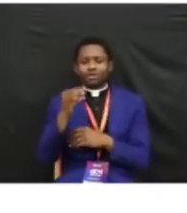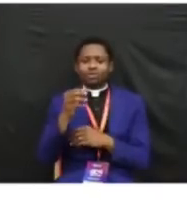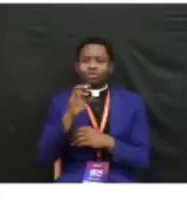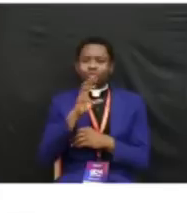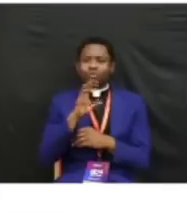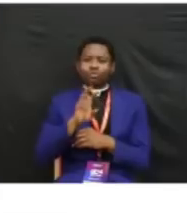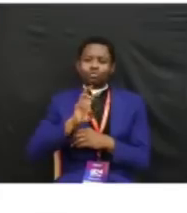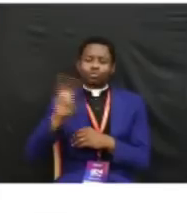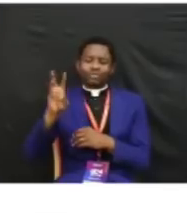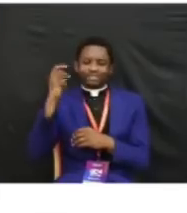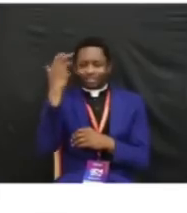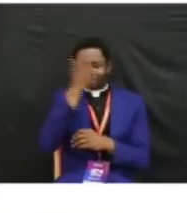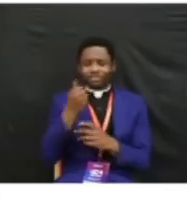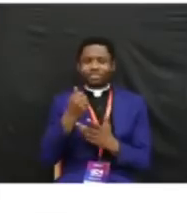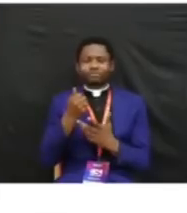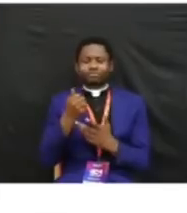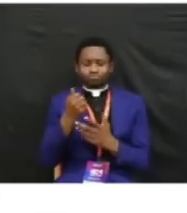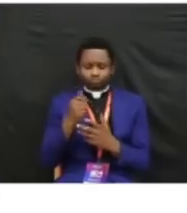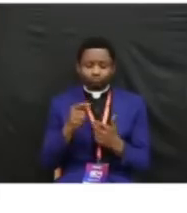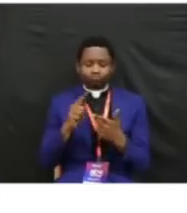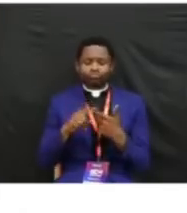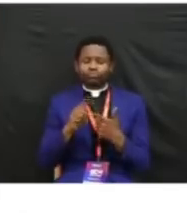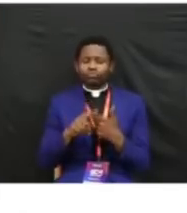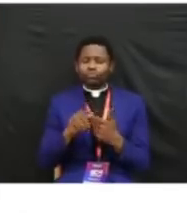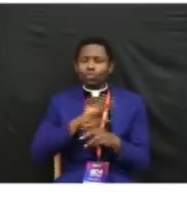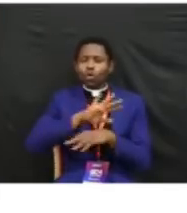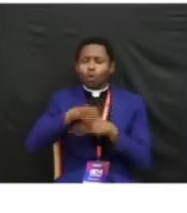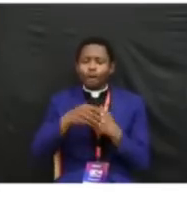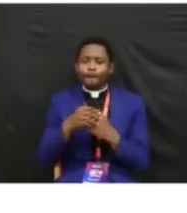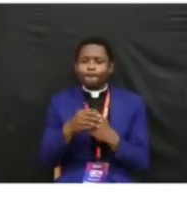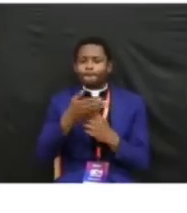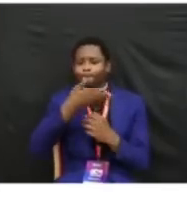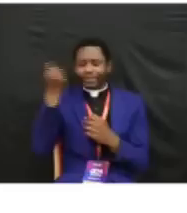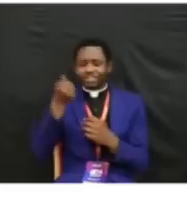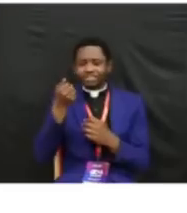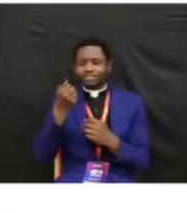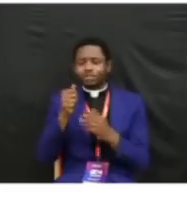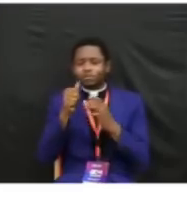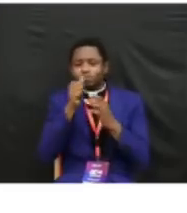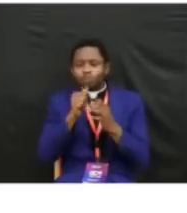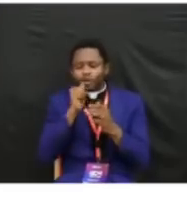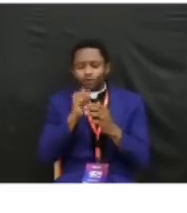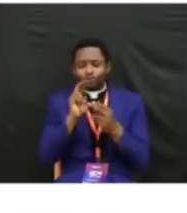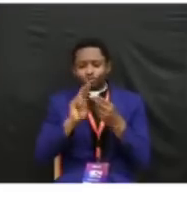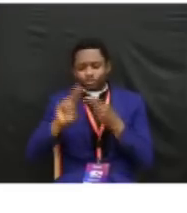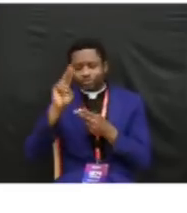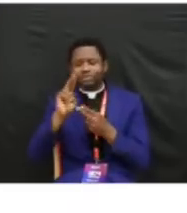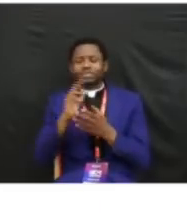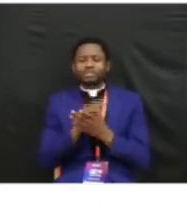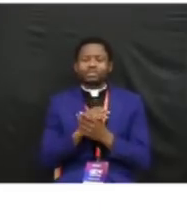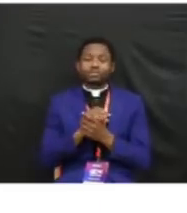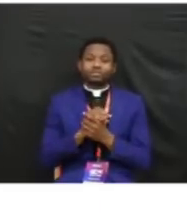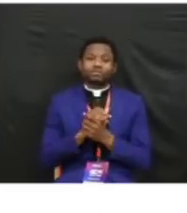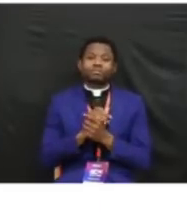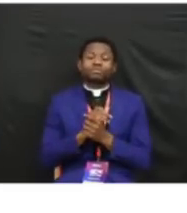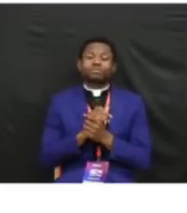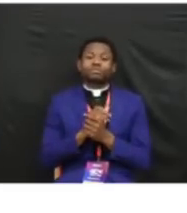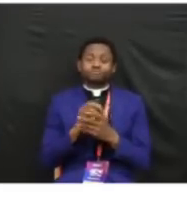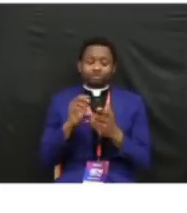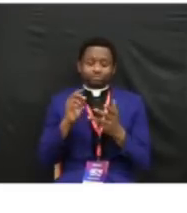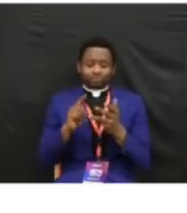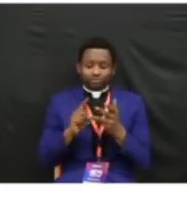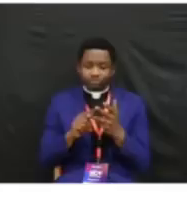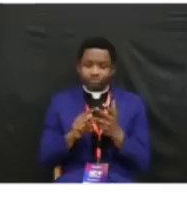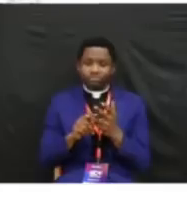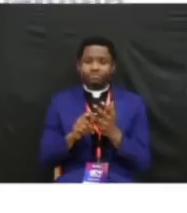The overall best private university at the 2022 Private University Students Association of Ghana